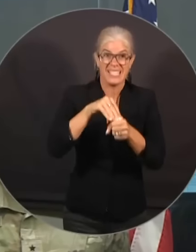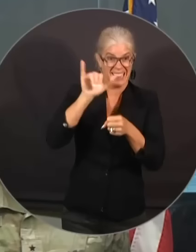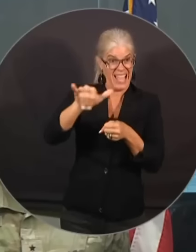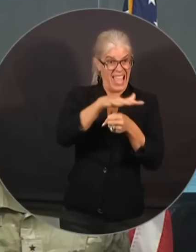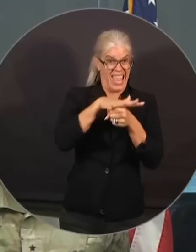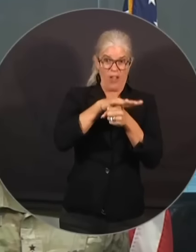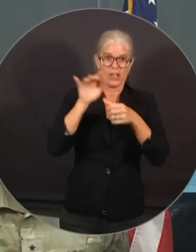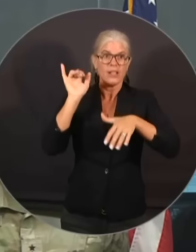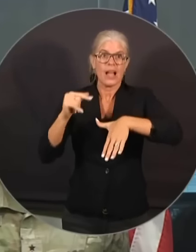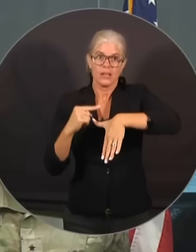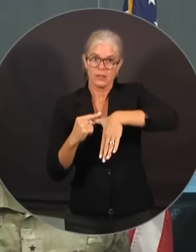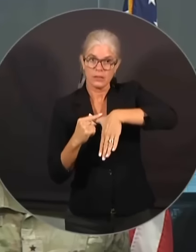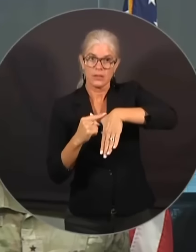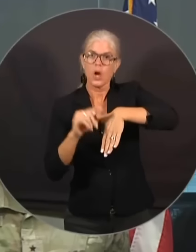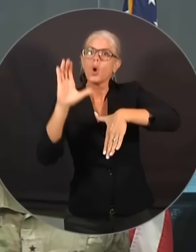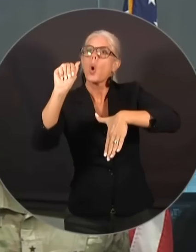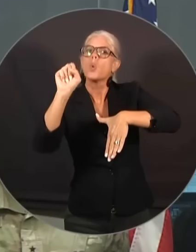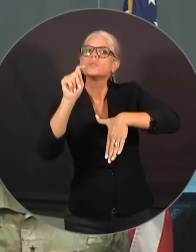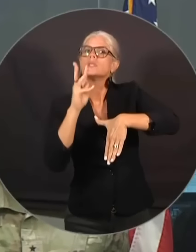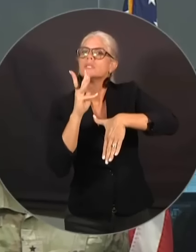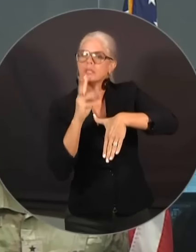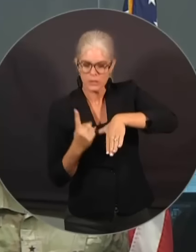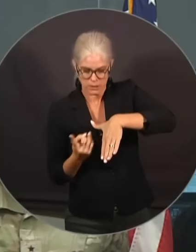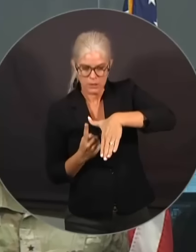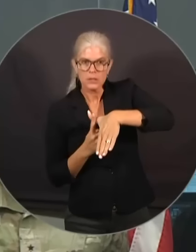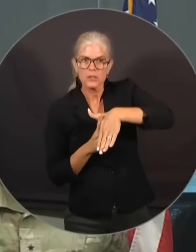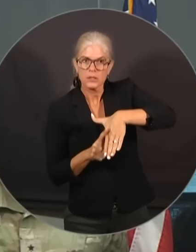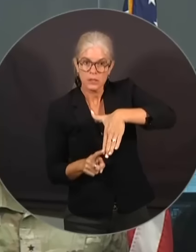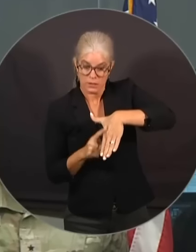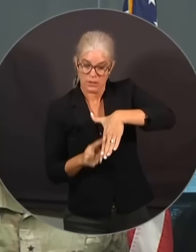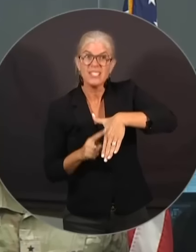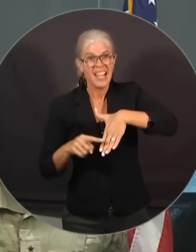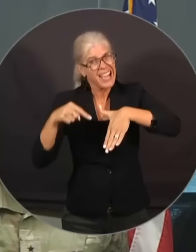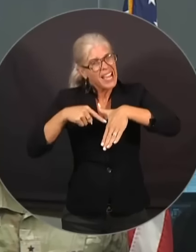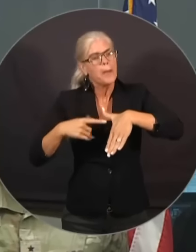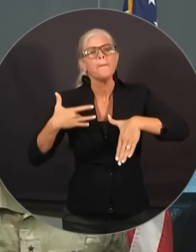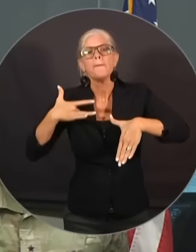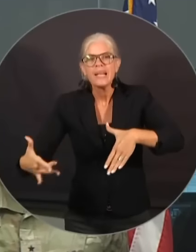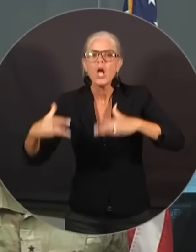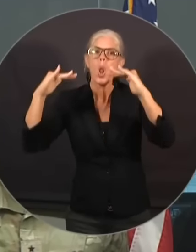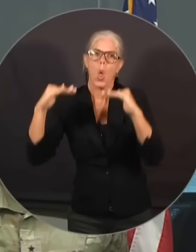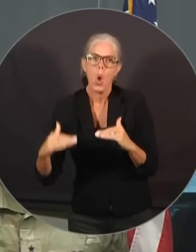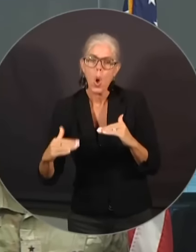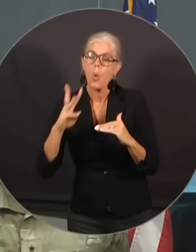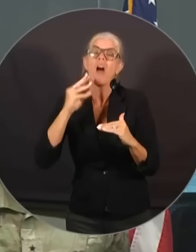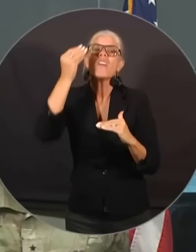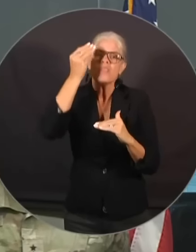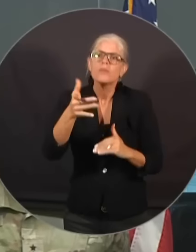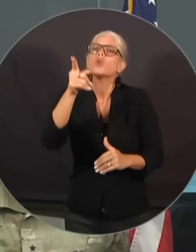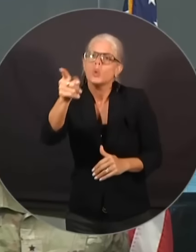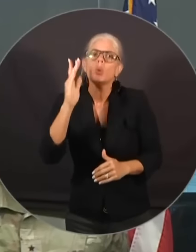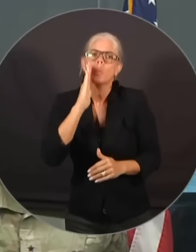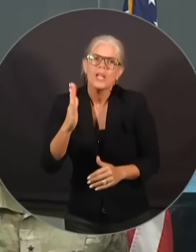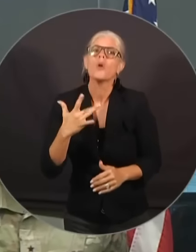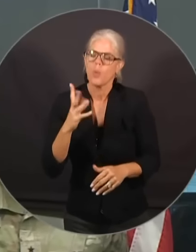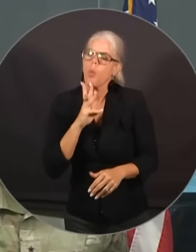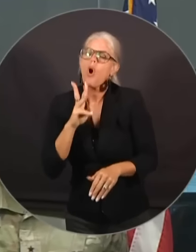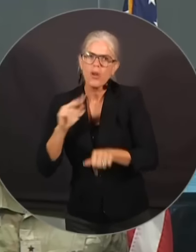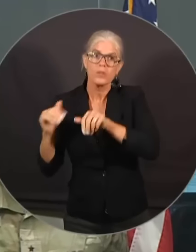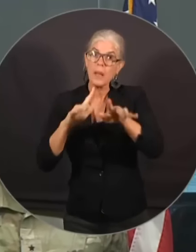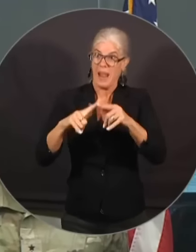particularly on the coast and those low-lying areas that will face the brunt of the storm surge, you still have time, but you got to do it right